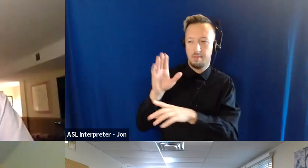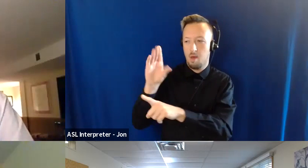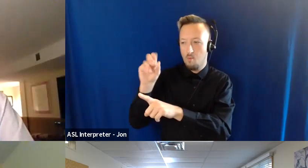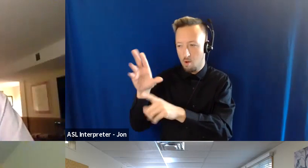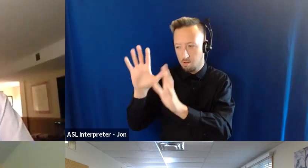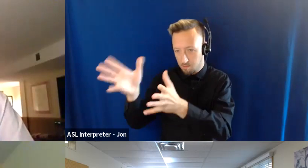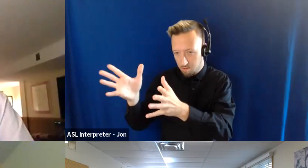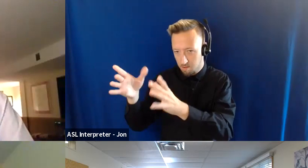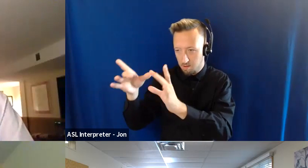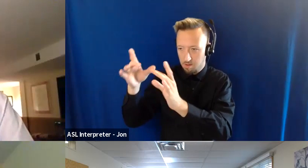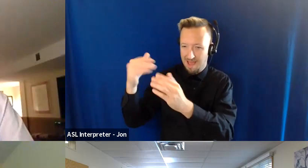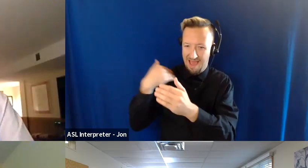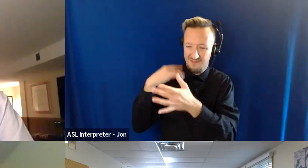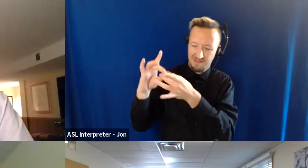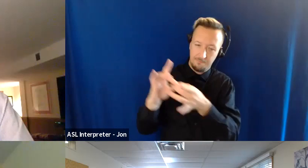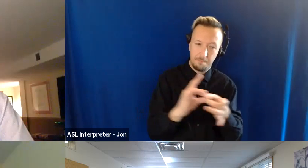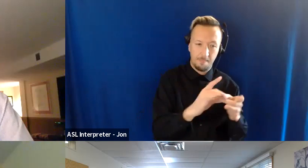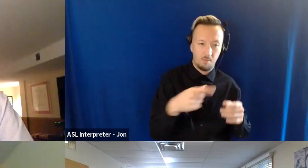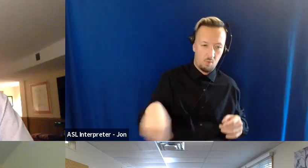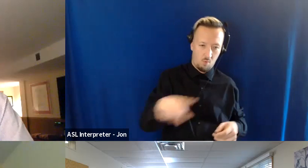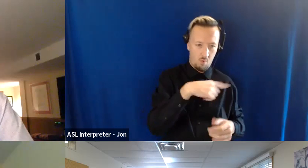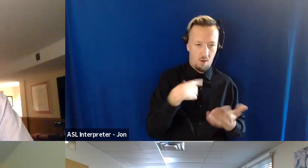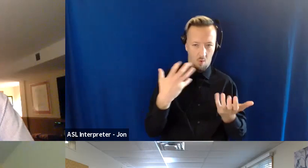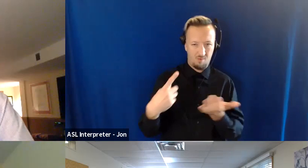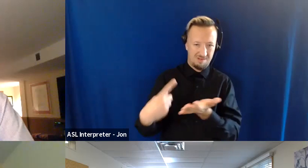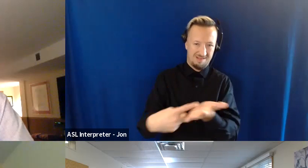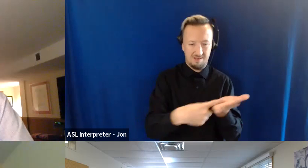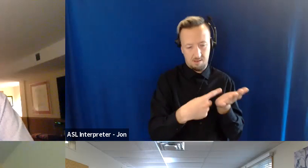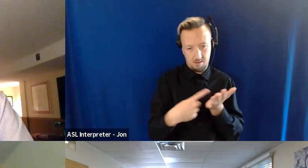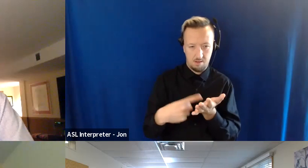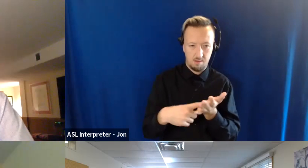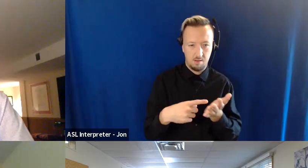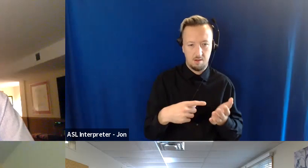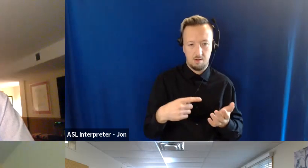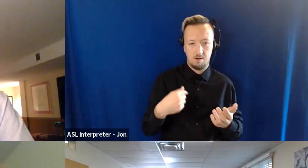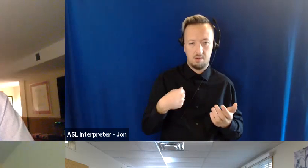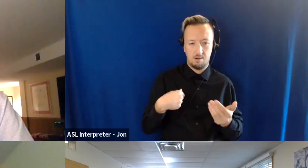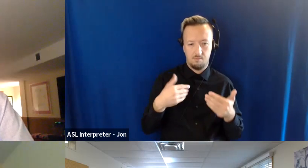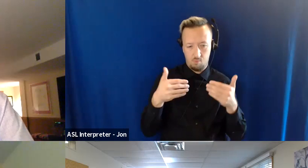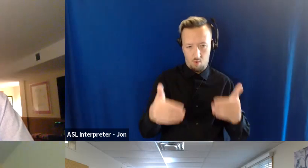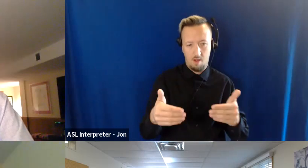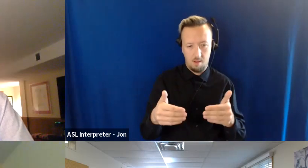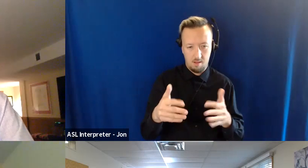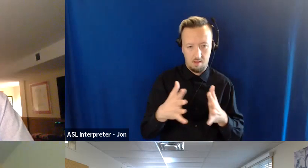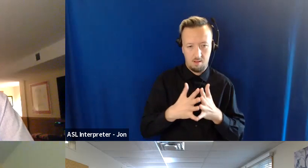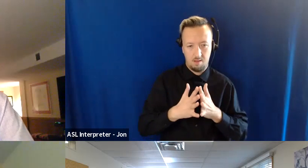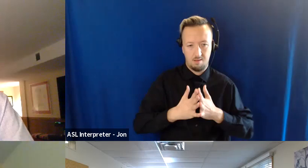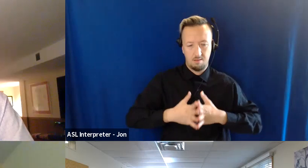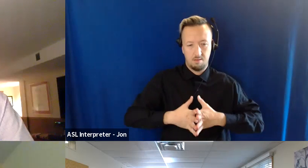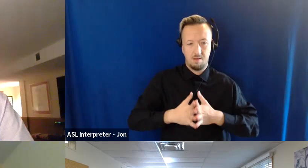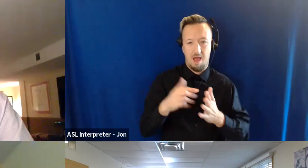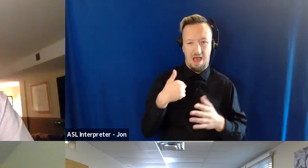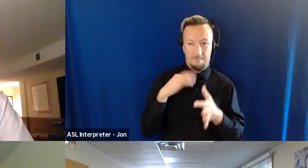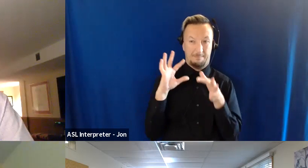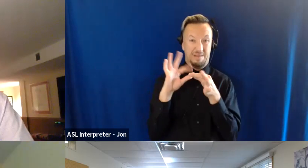wanted this whole panel discussion to capture. So I'm going to go ahead and mention the